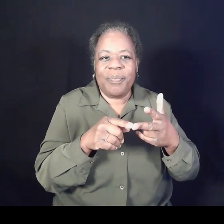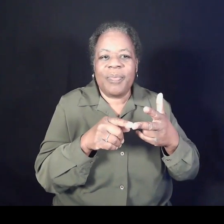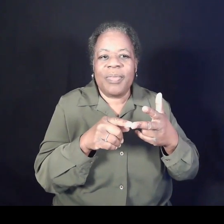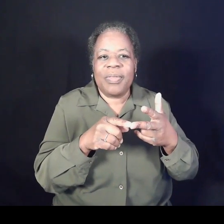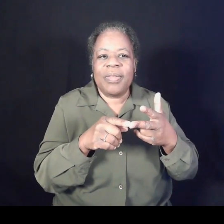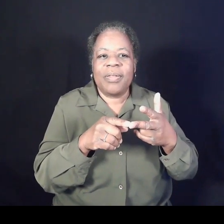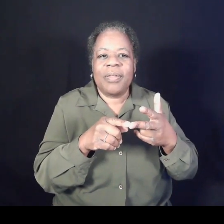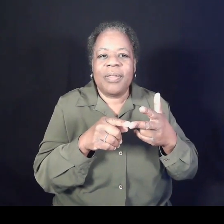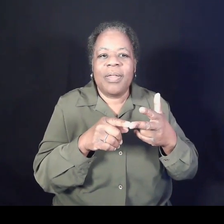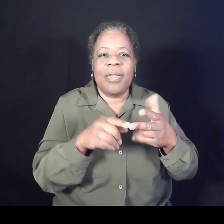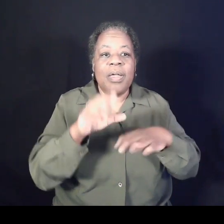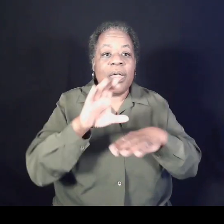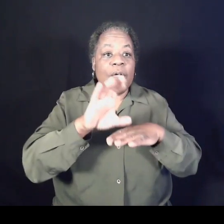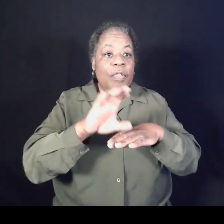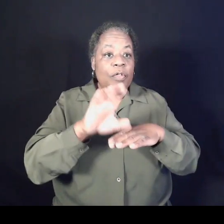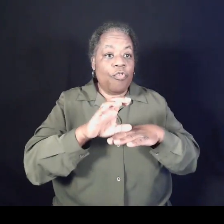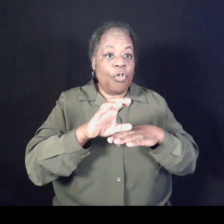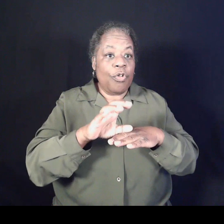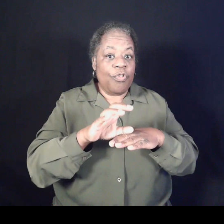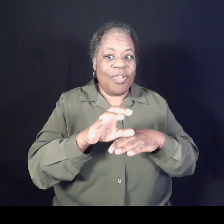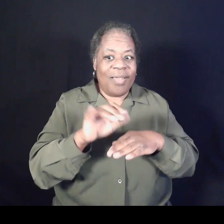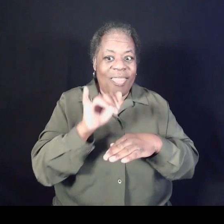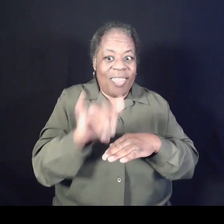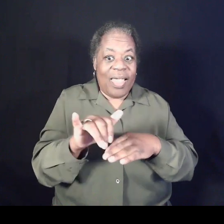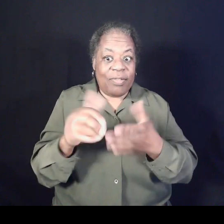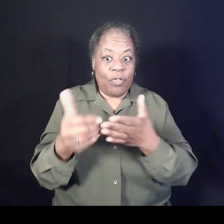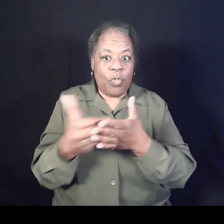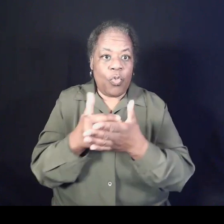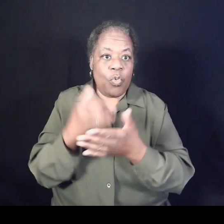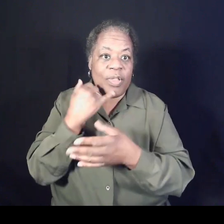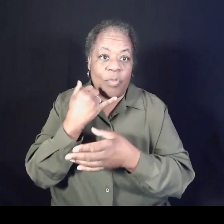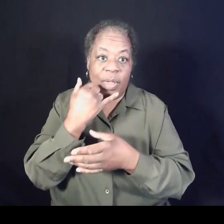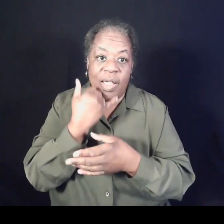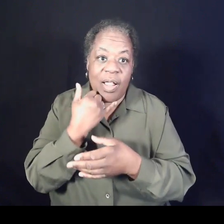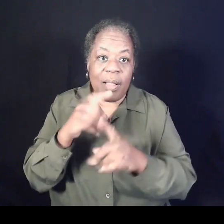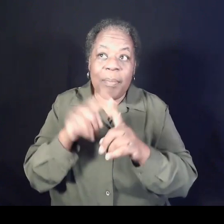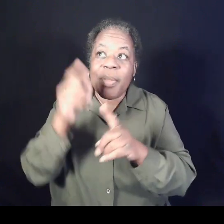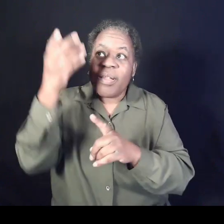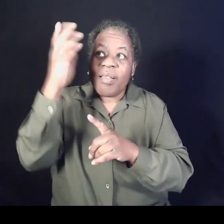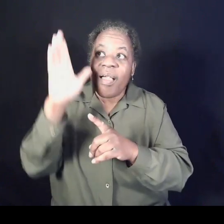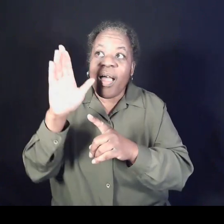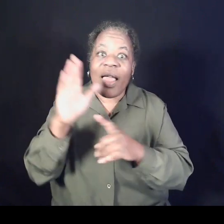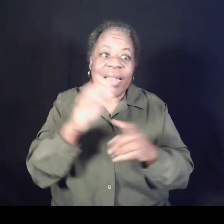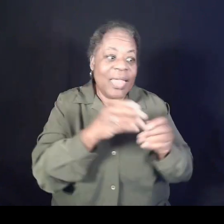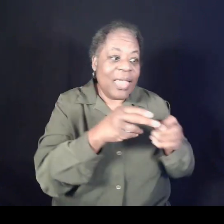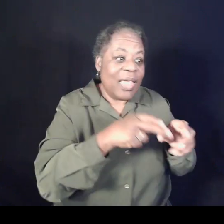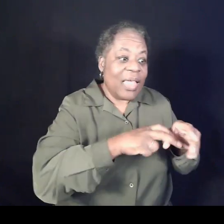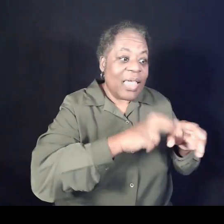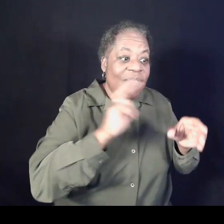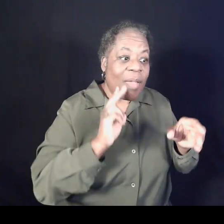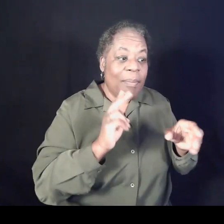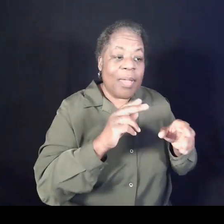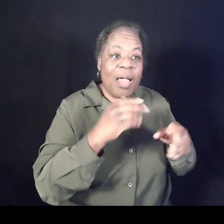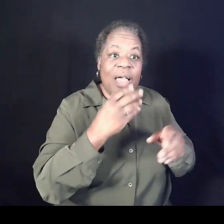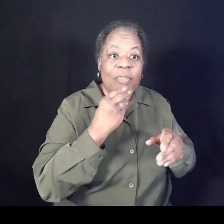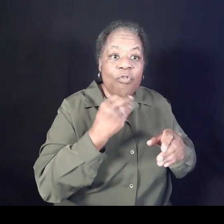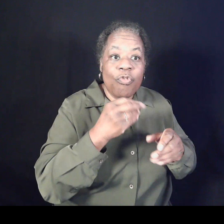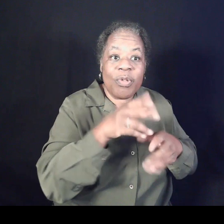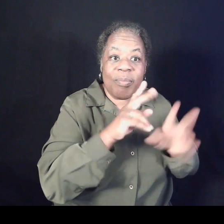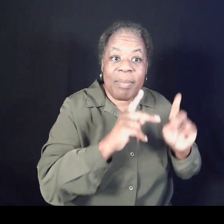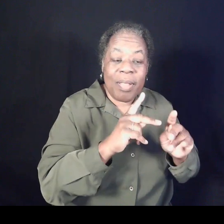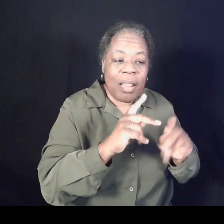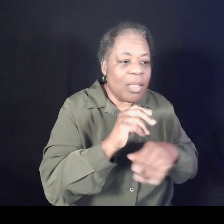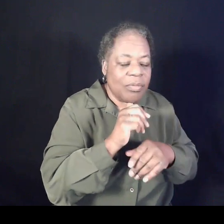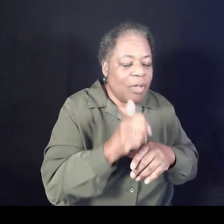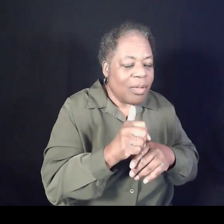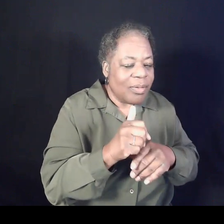the basic idea is that the church is the new Israel, but that God hasn't given up on the Jewish people.